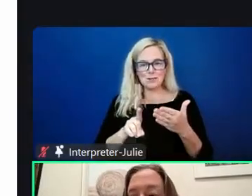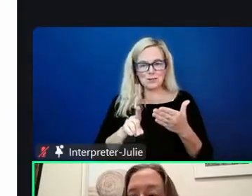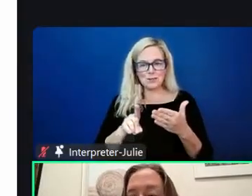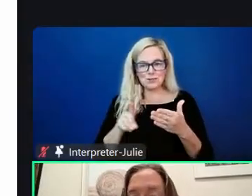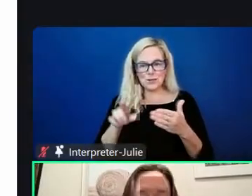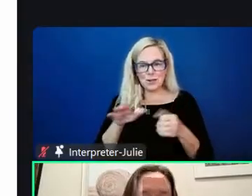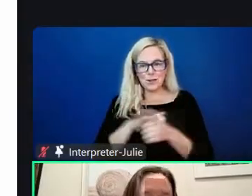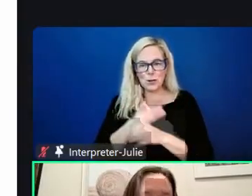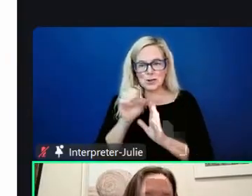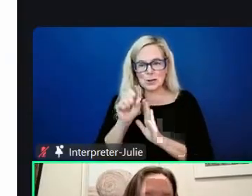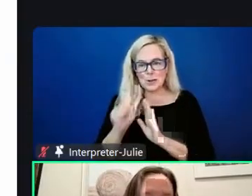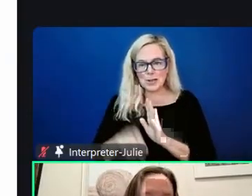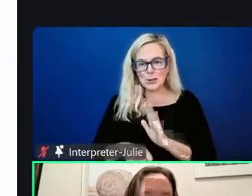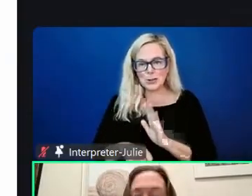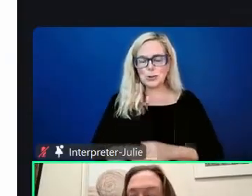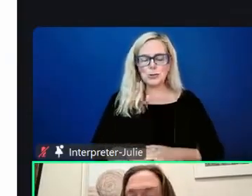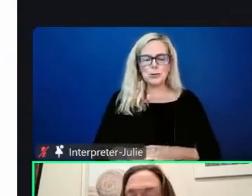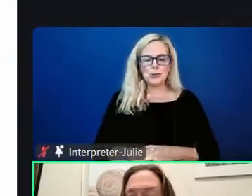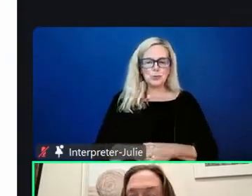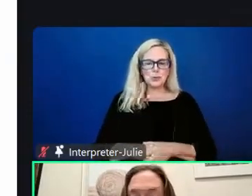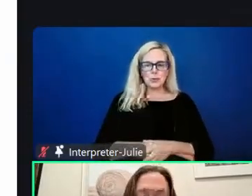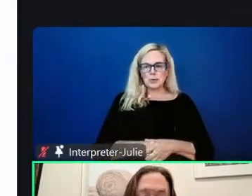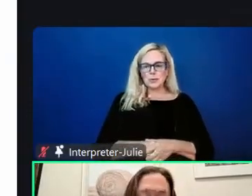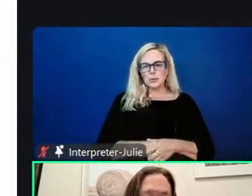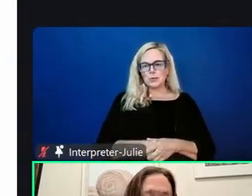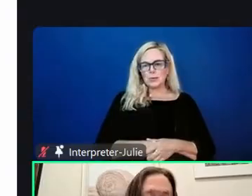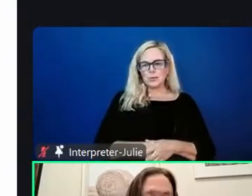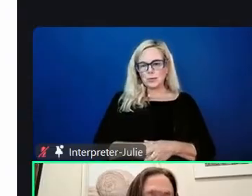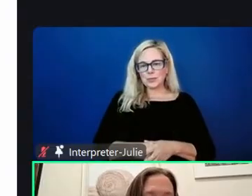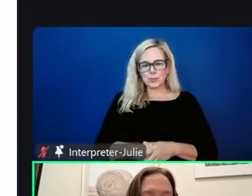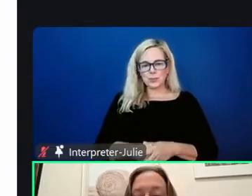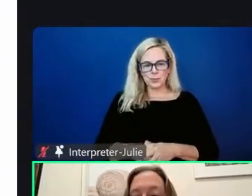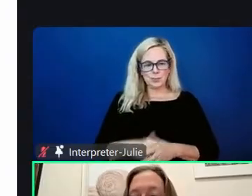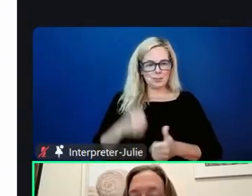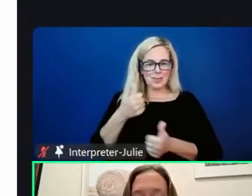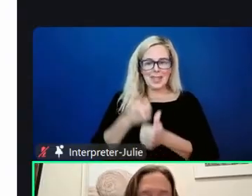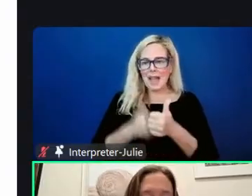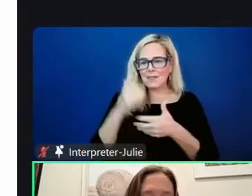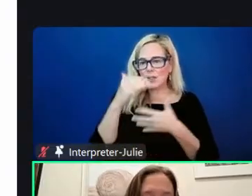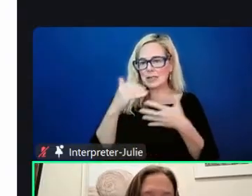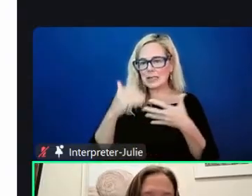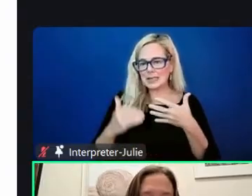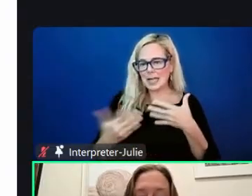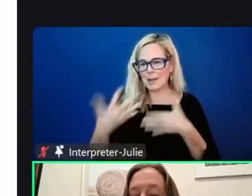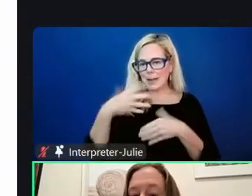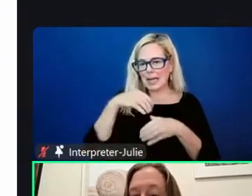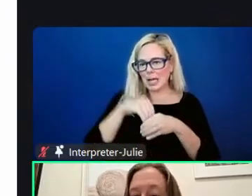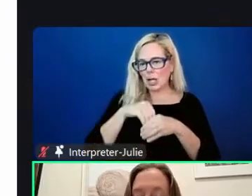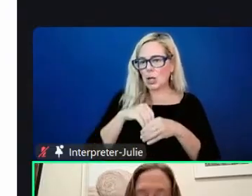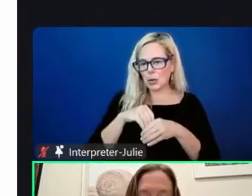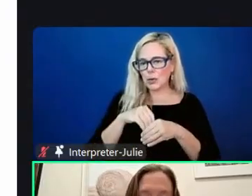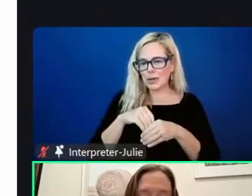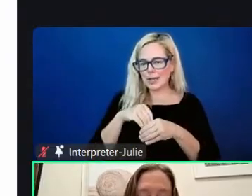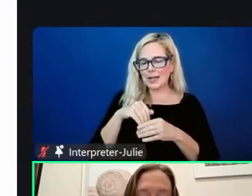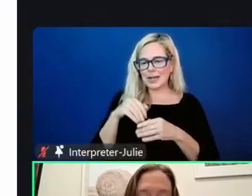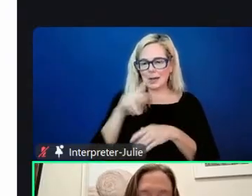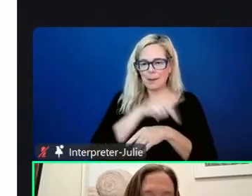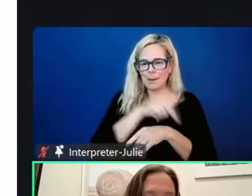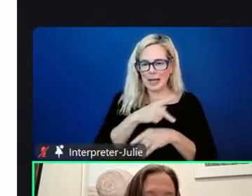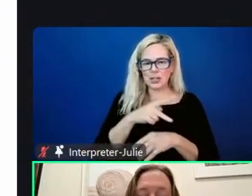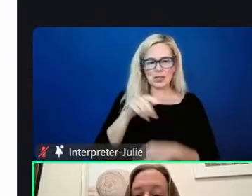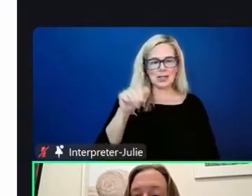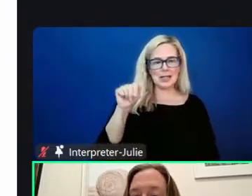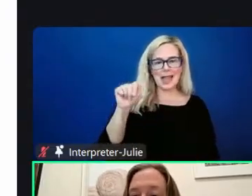Every step of the redesign process included patience. AZ Summit quite sincerely would not have been possible